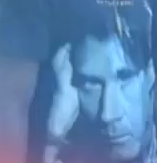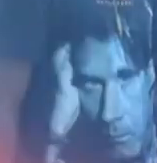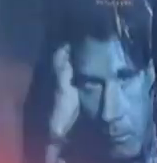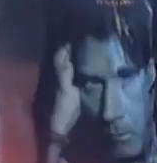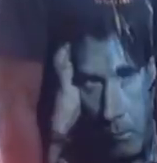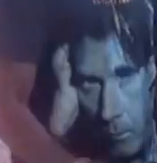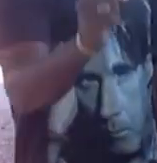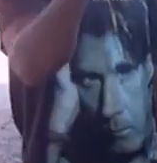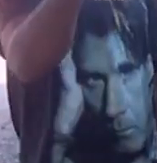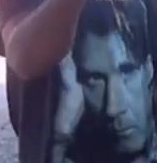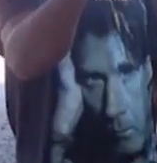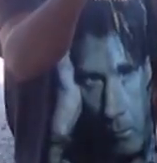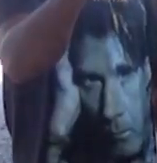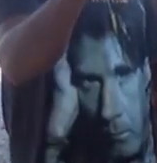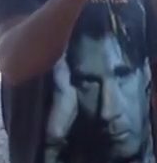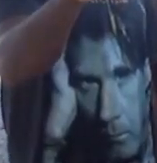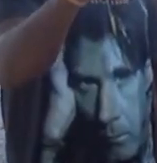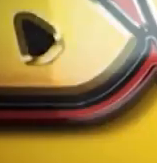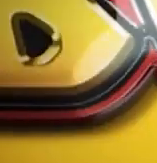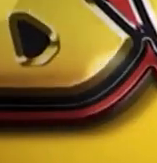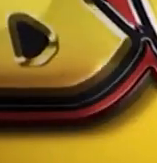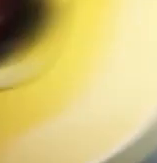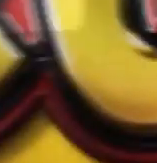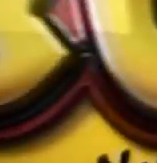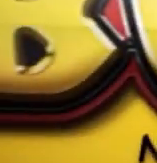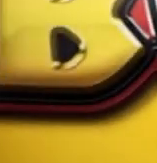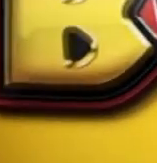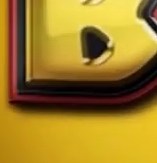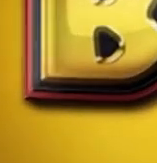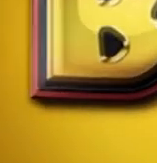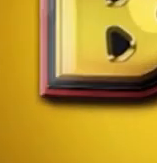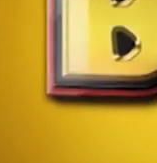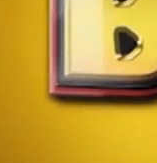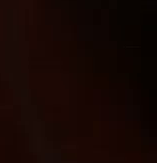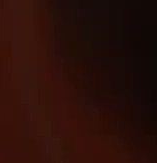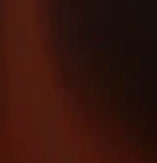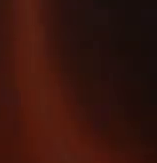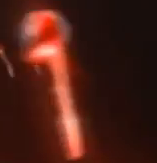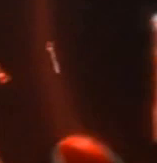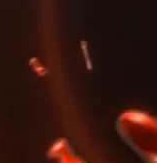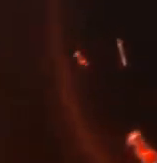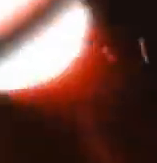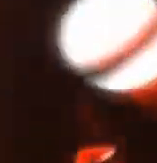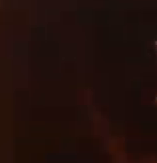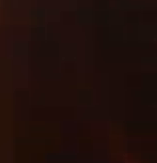Bula FM number 2 NSR. Bula FM number 2 NSR.